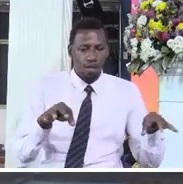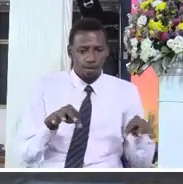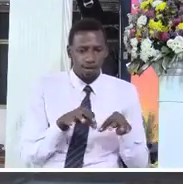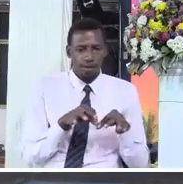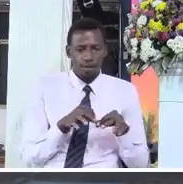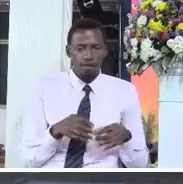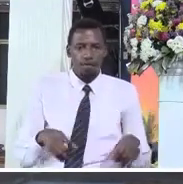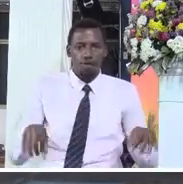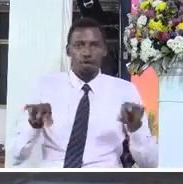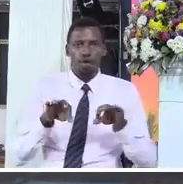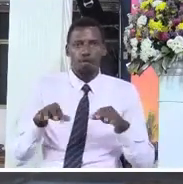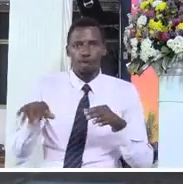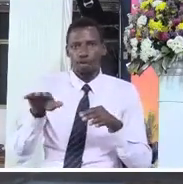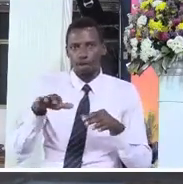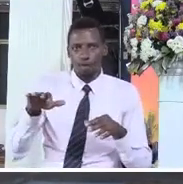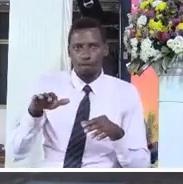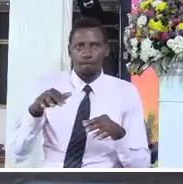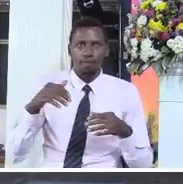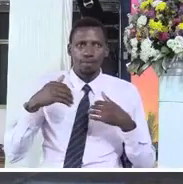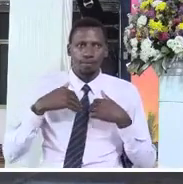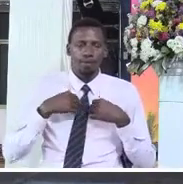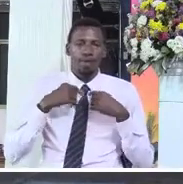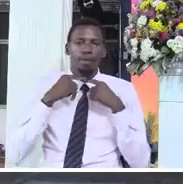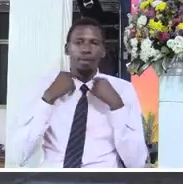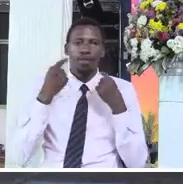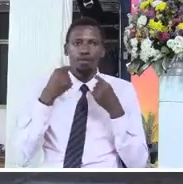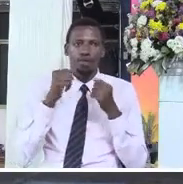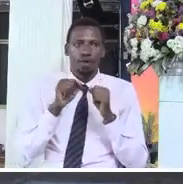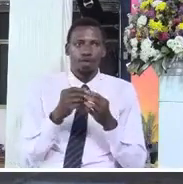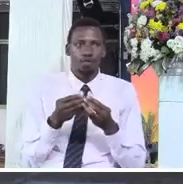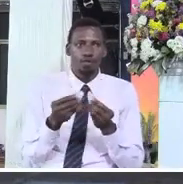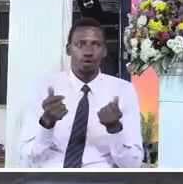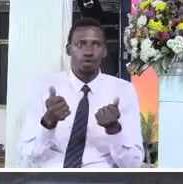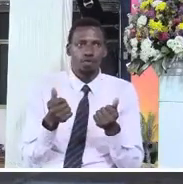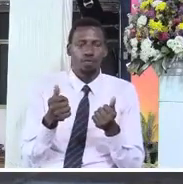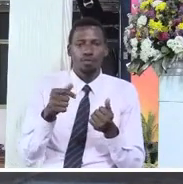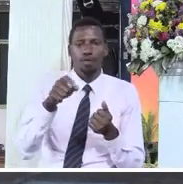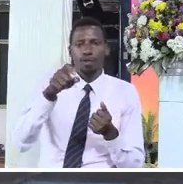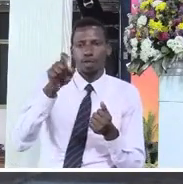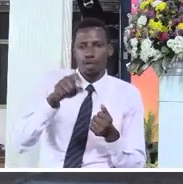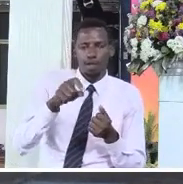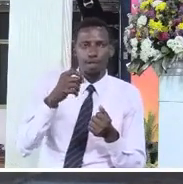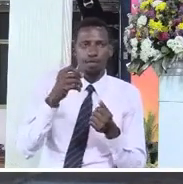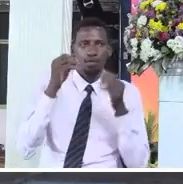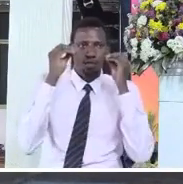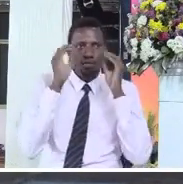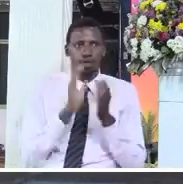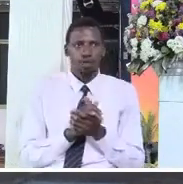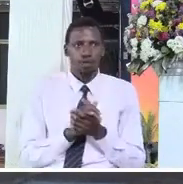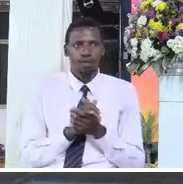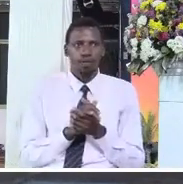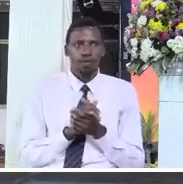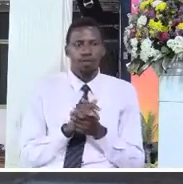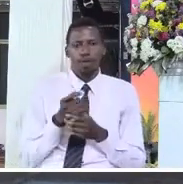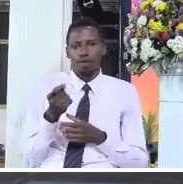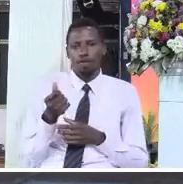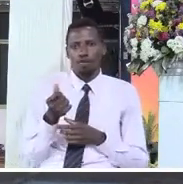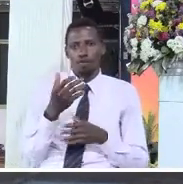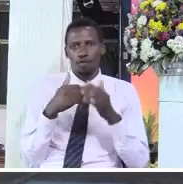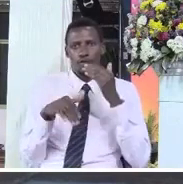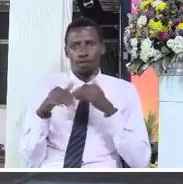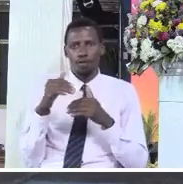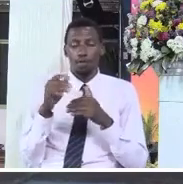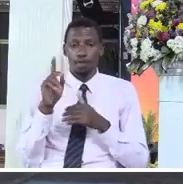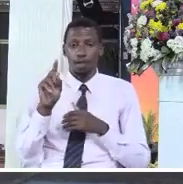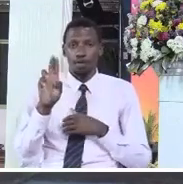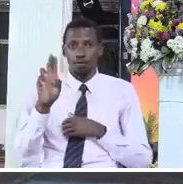are also pastors who can meet the need of the students. Fewer universities have got resident chaplains. At least